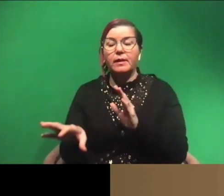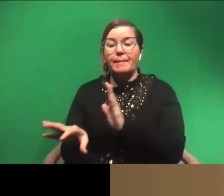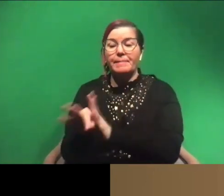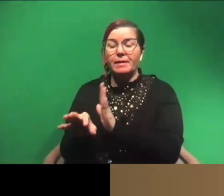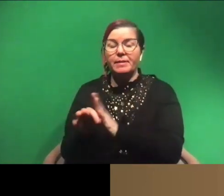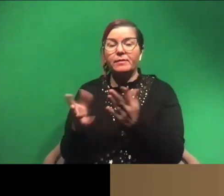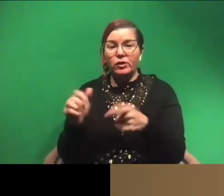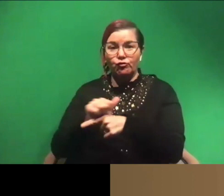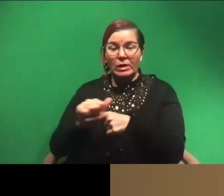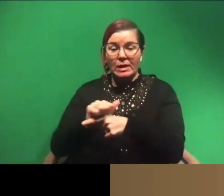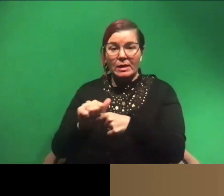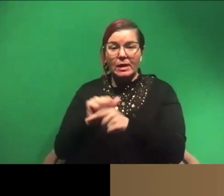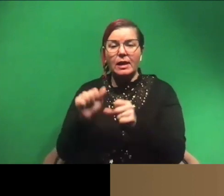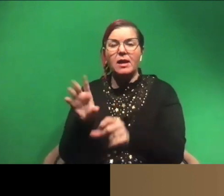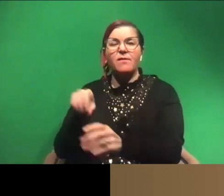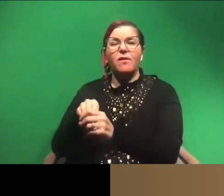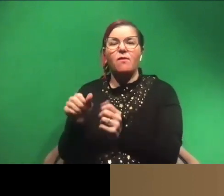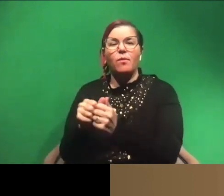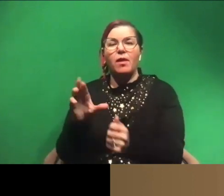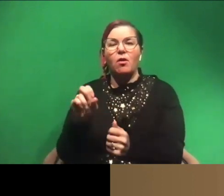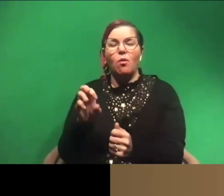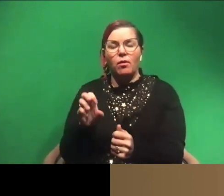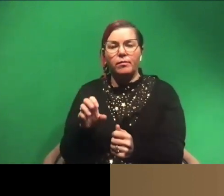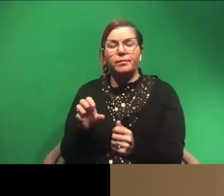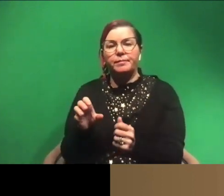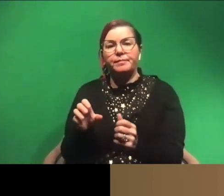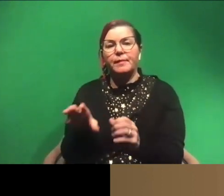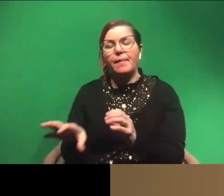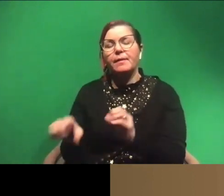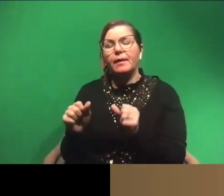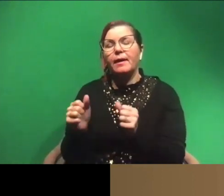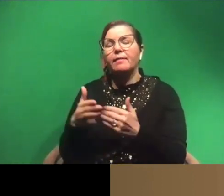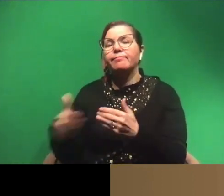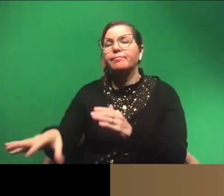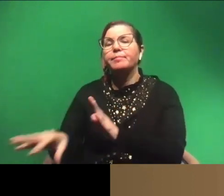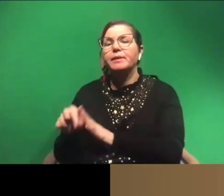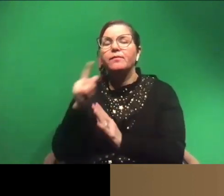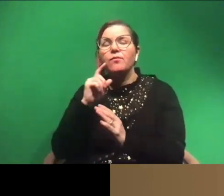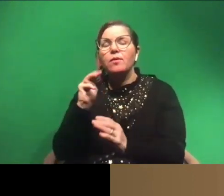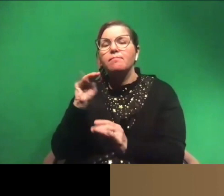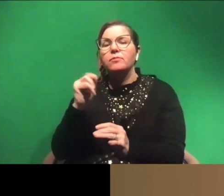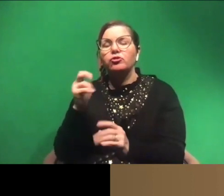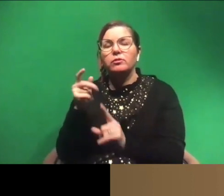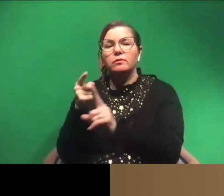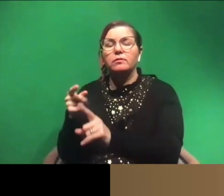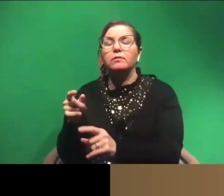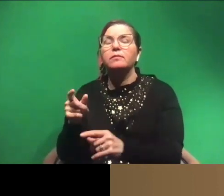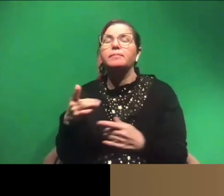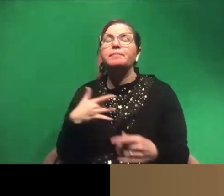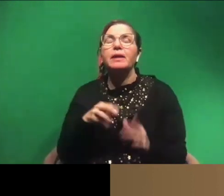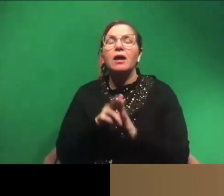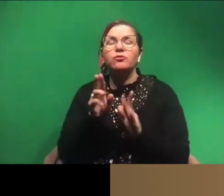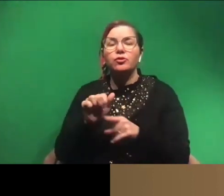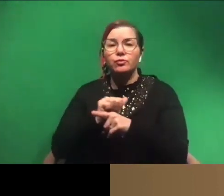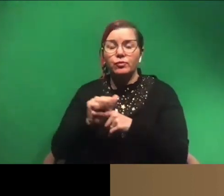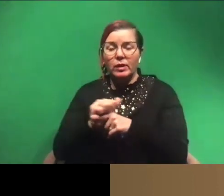their training, then they can be part of the astronaut corps and they can be selected for missions. Usually astronauts train for a couple years in order to go